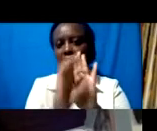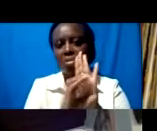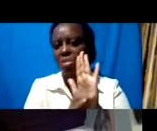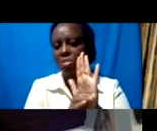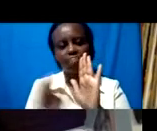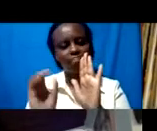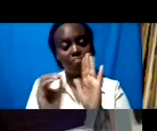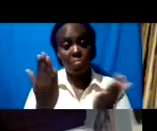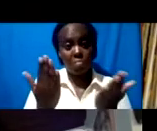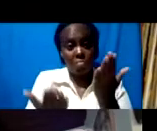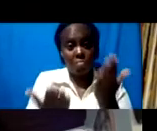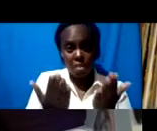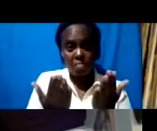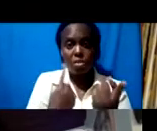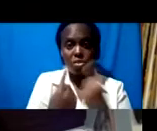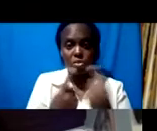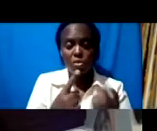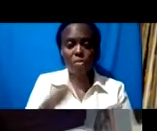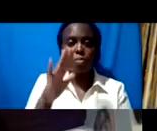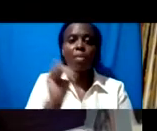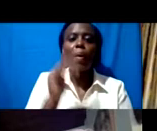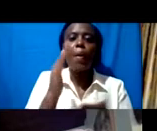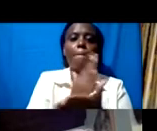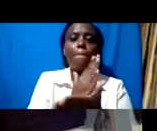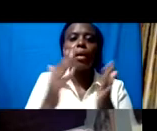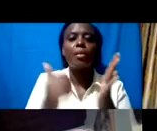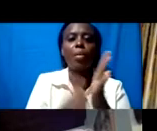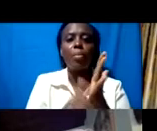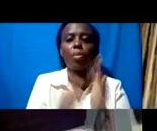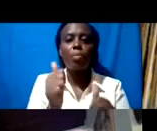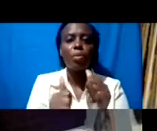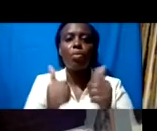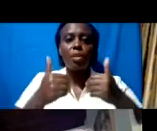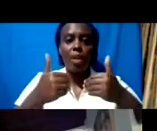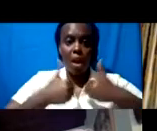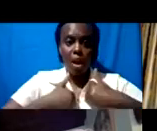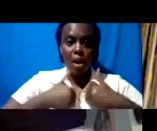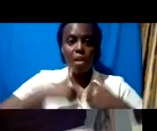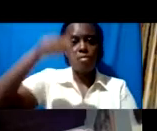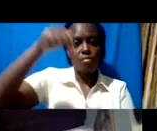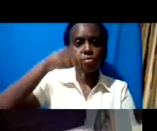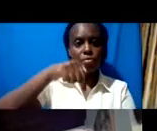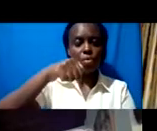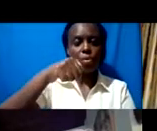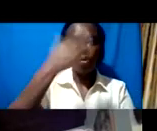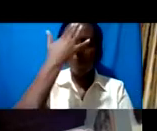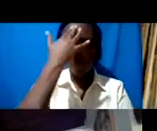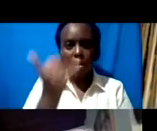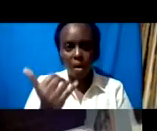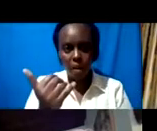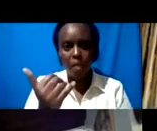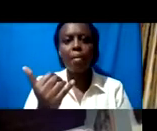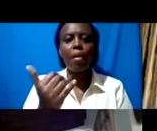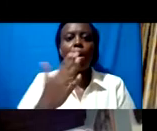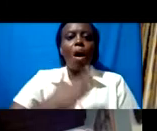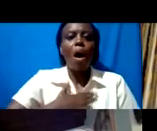it can be argued that part of the problems we are facing today are as a result of our